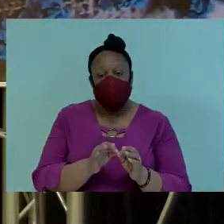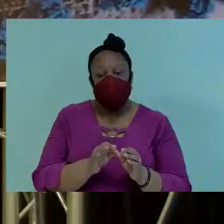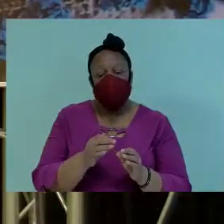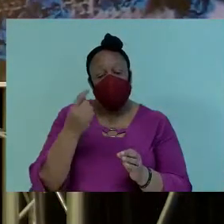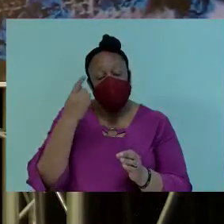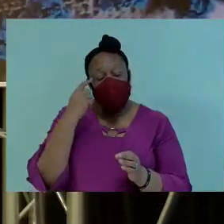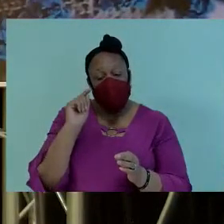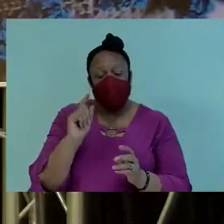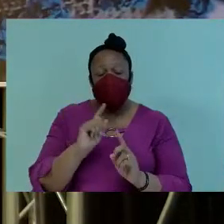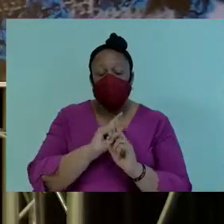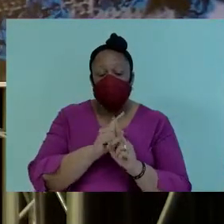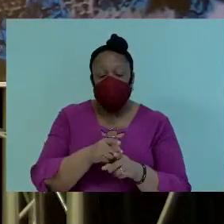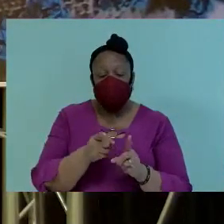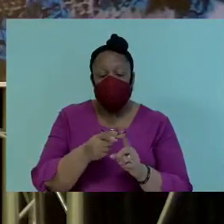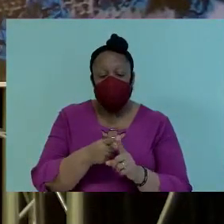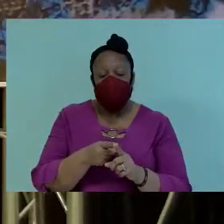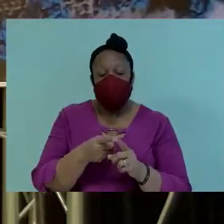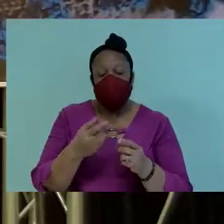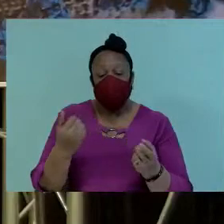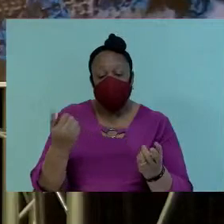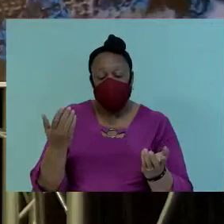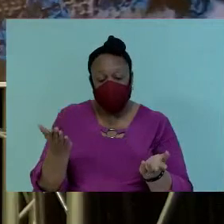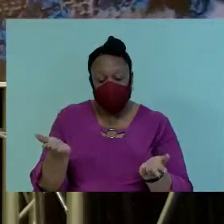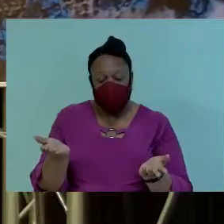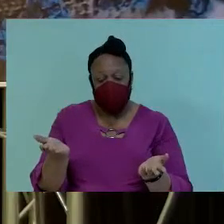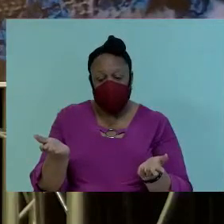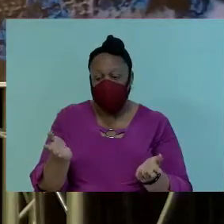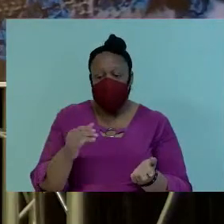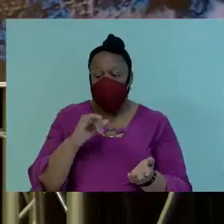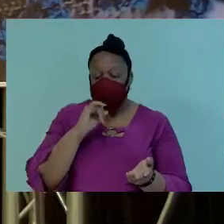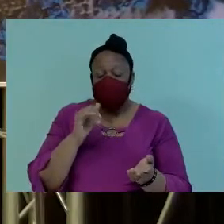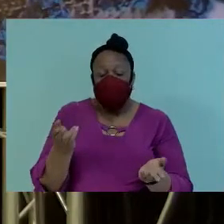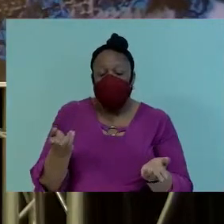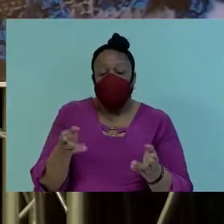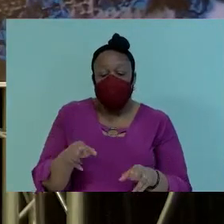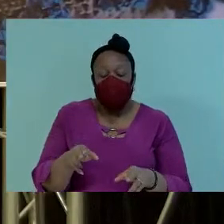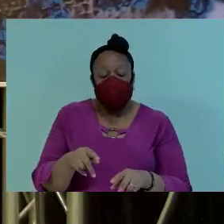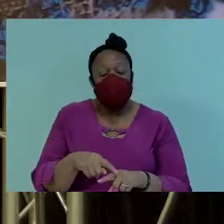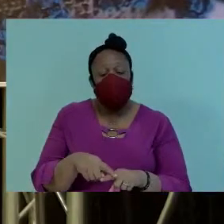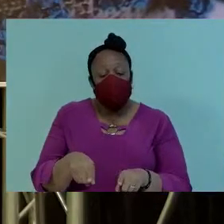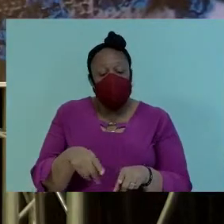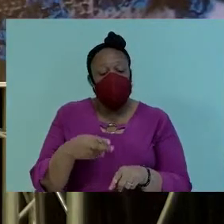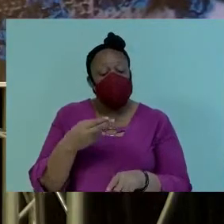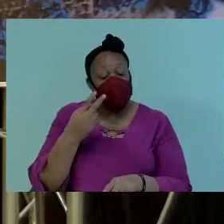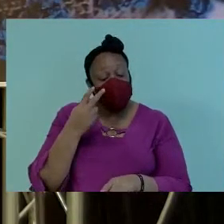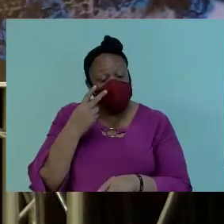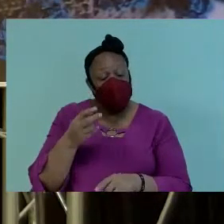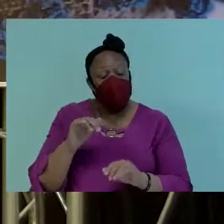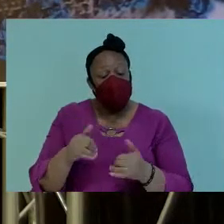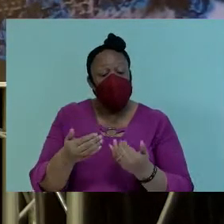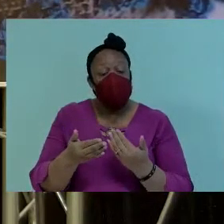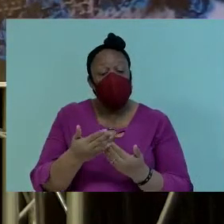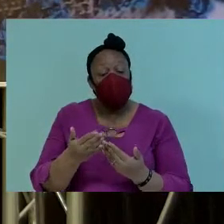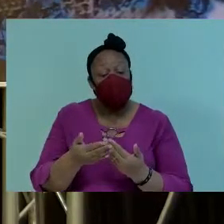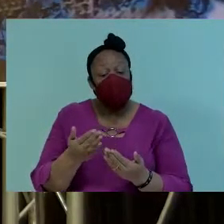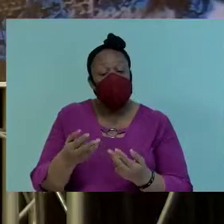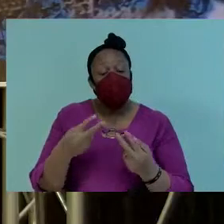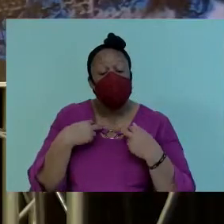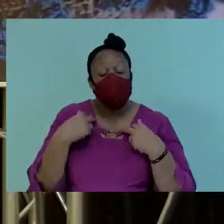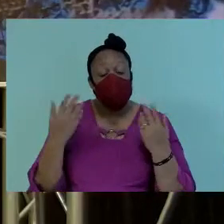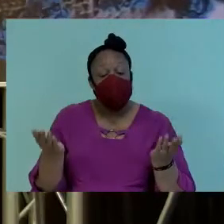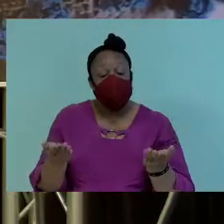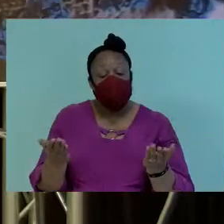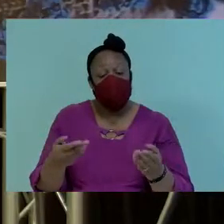this impact, person said that this will never happen, and we saw how easily it happened here in St. Kitts and Nevis.